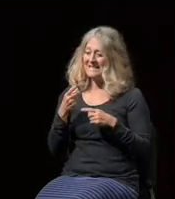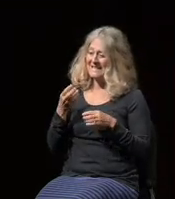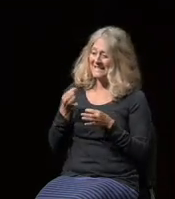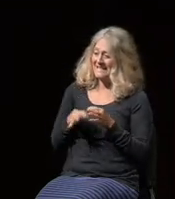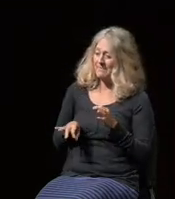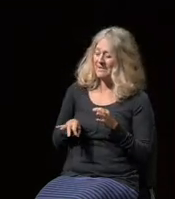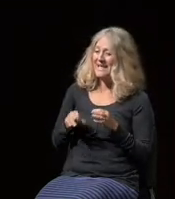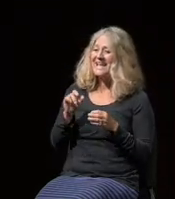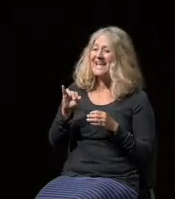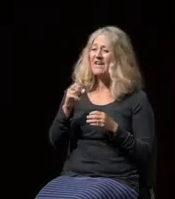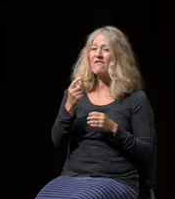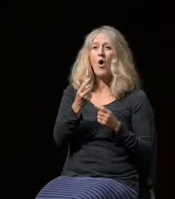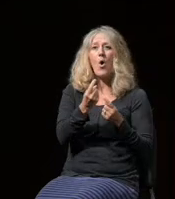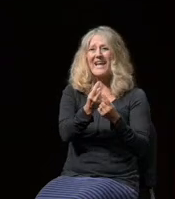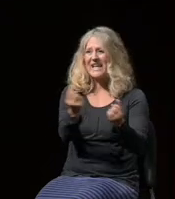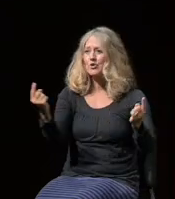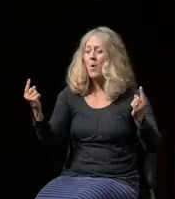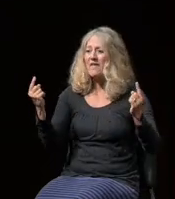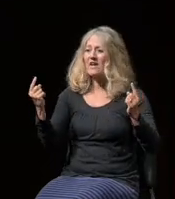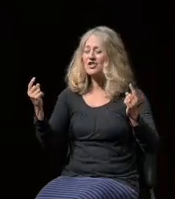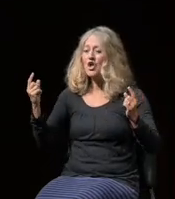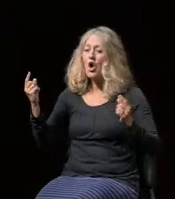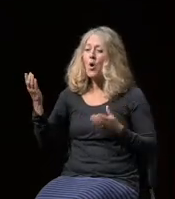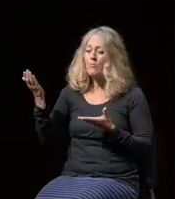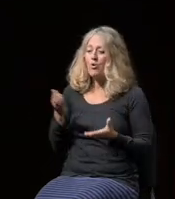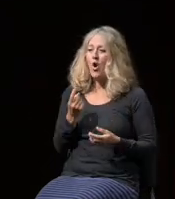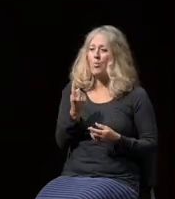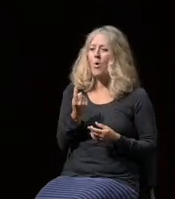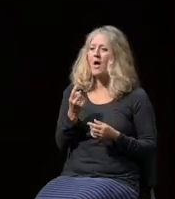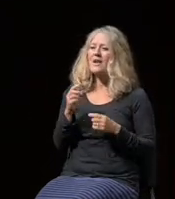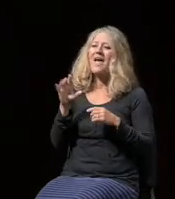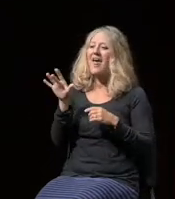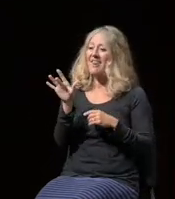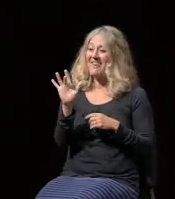brought just one full-time student, the gap would be closed.